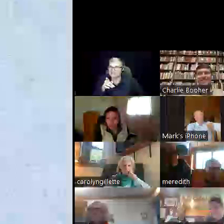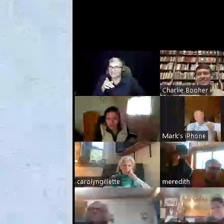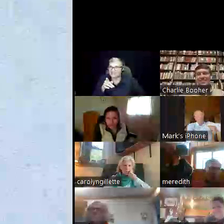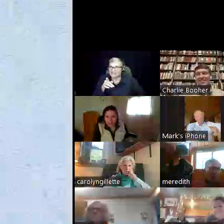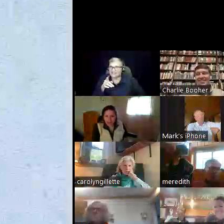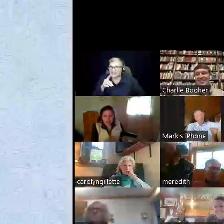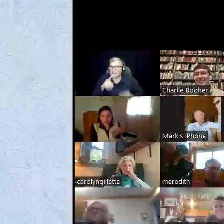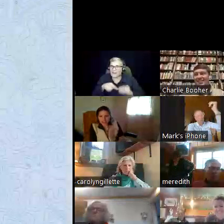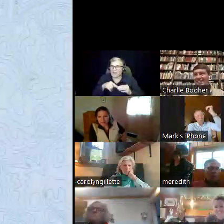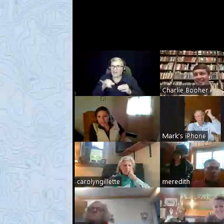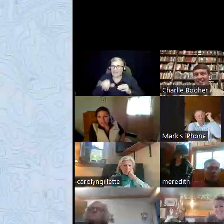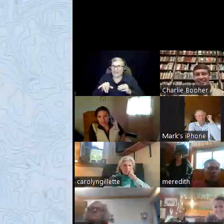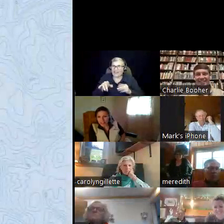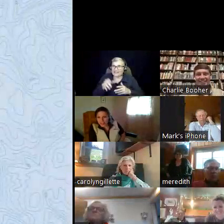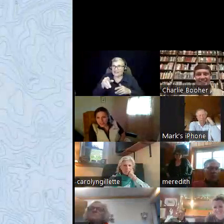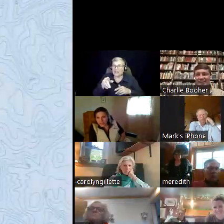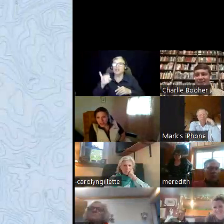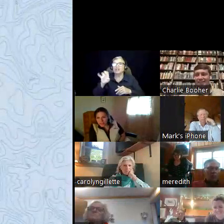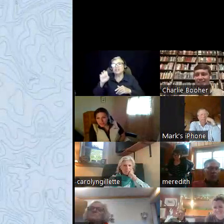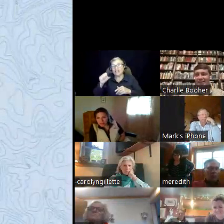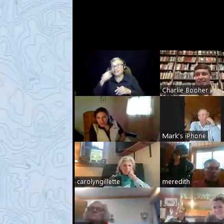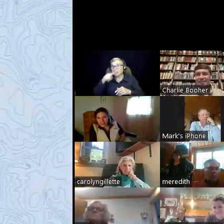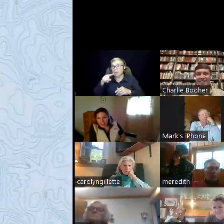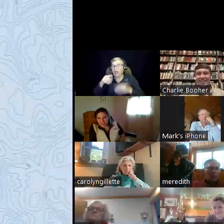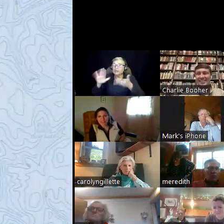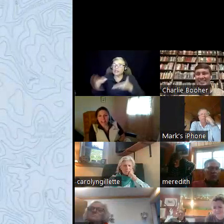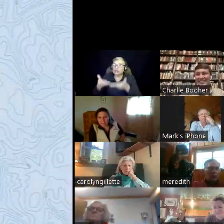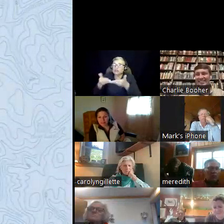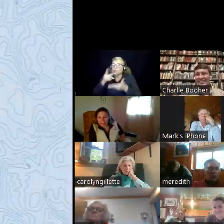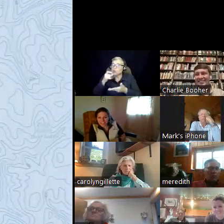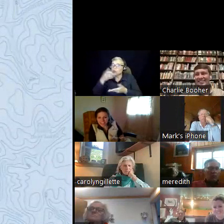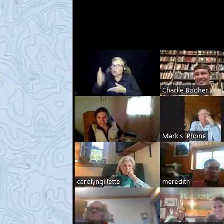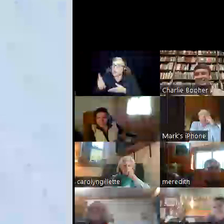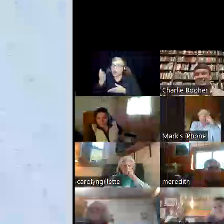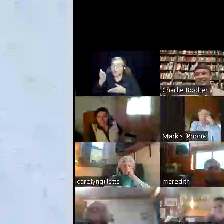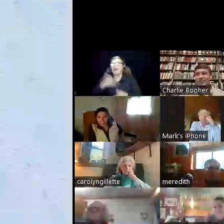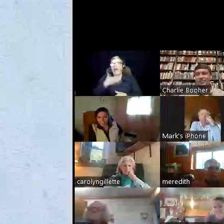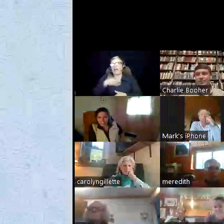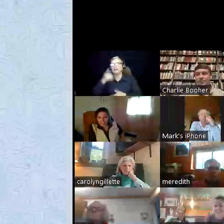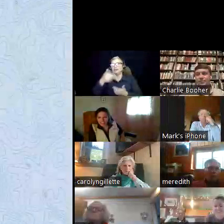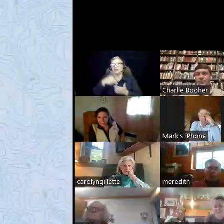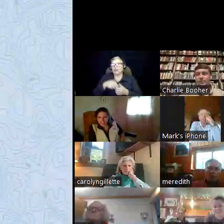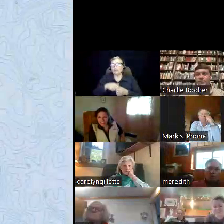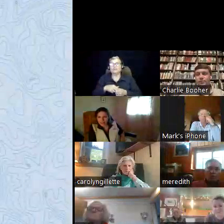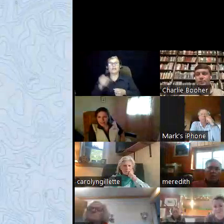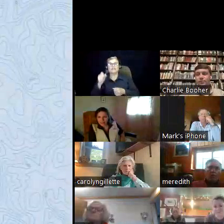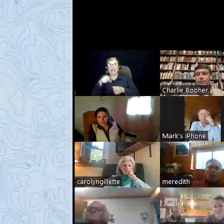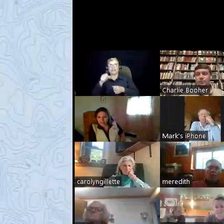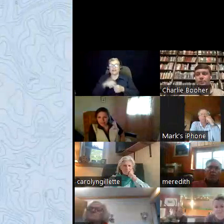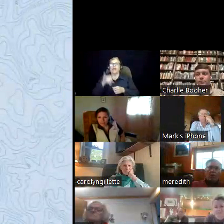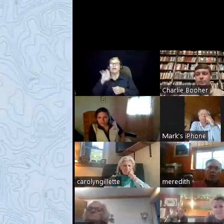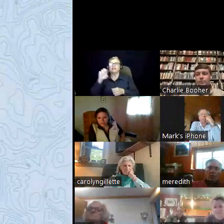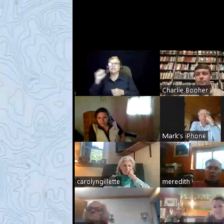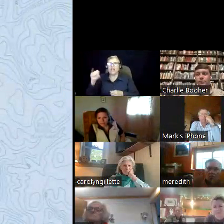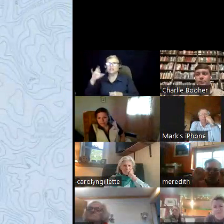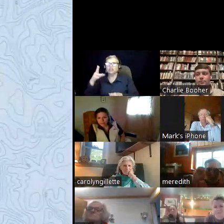that prompt. Jess, I would love if you could introduce yourself. We're really grateful to have you with us. Yeah, I'm Jess Johnson.